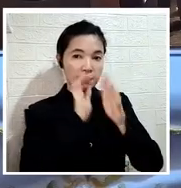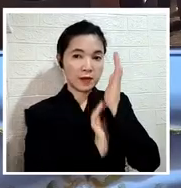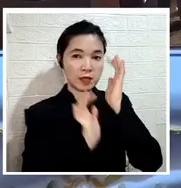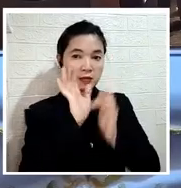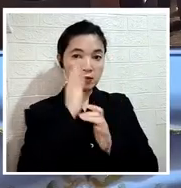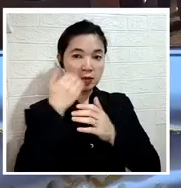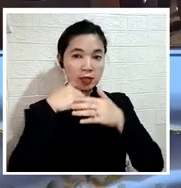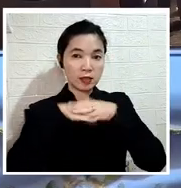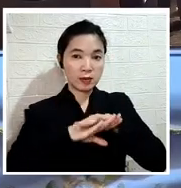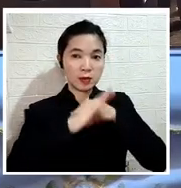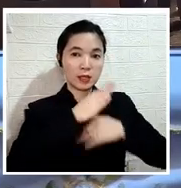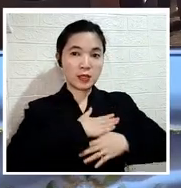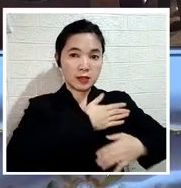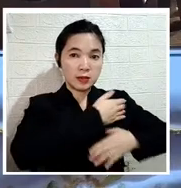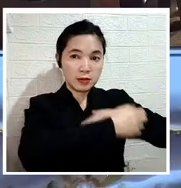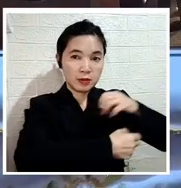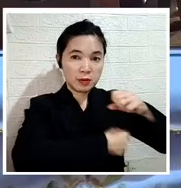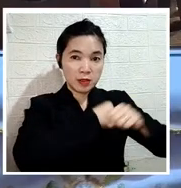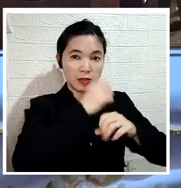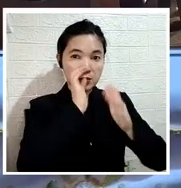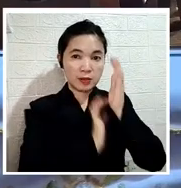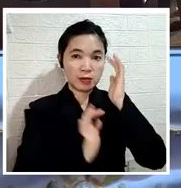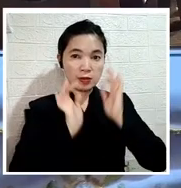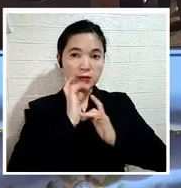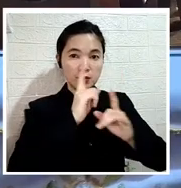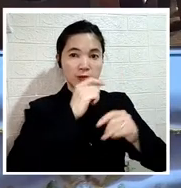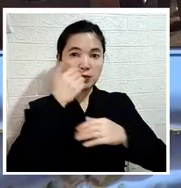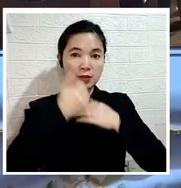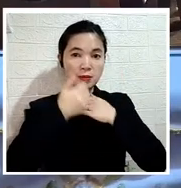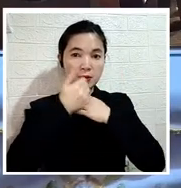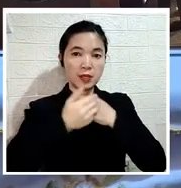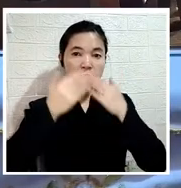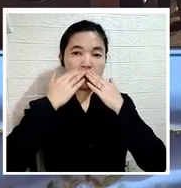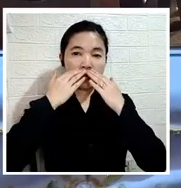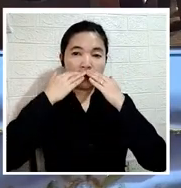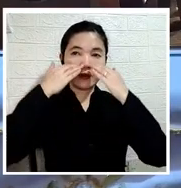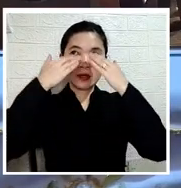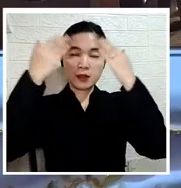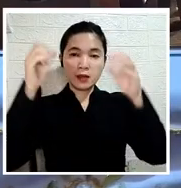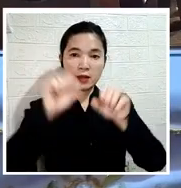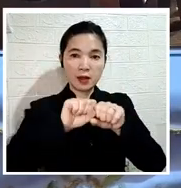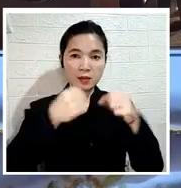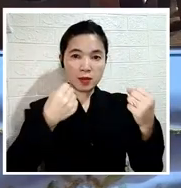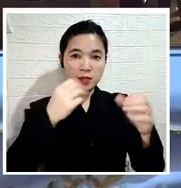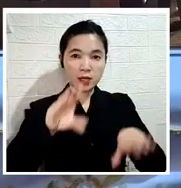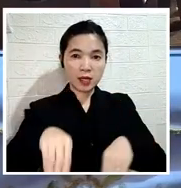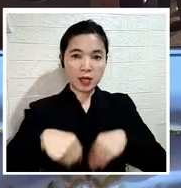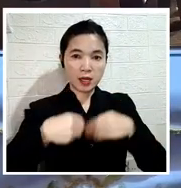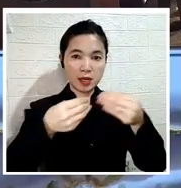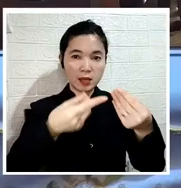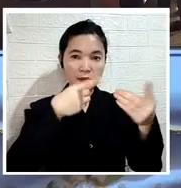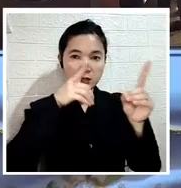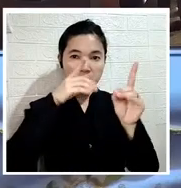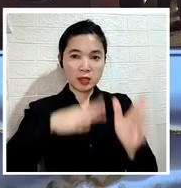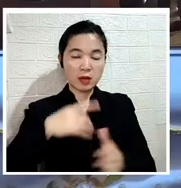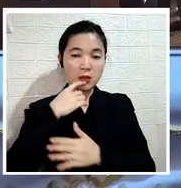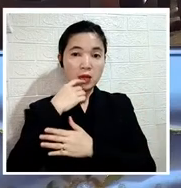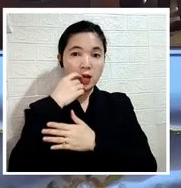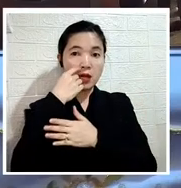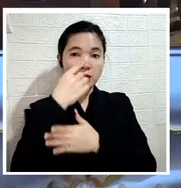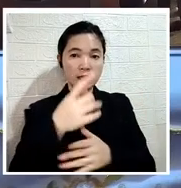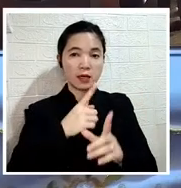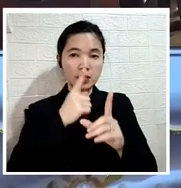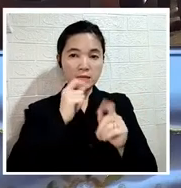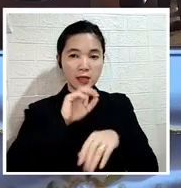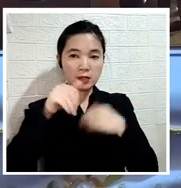betrayed and entered willingly into his passion, he took bread and giving thanks, broke it, and gave it to his disciples, saying, take